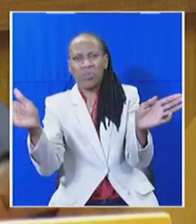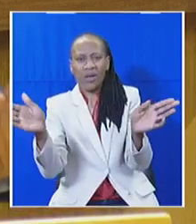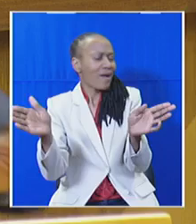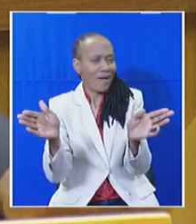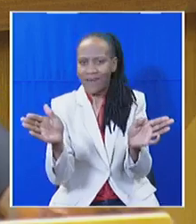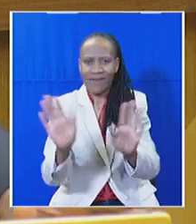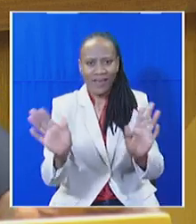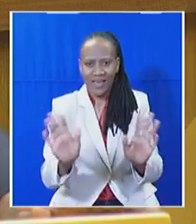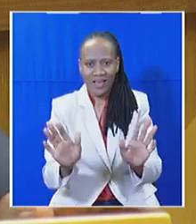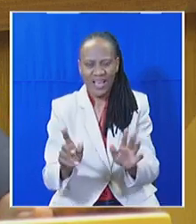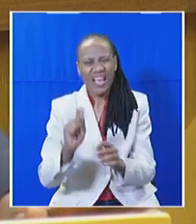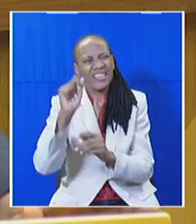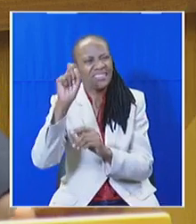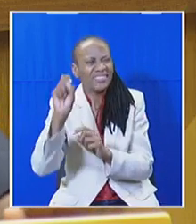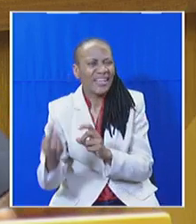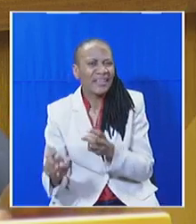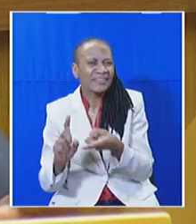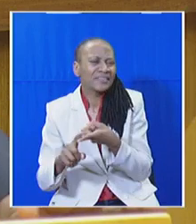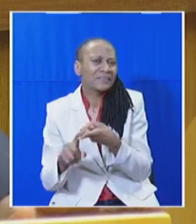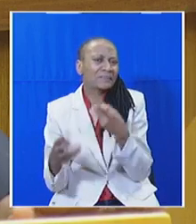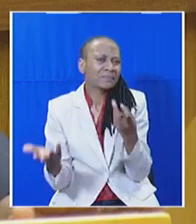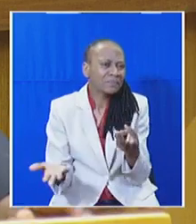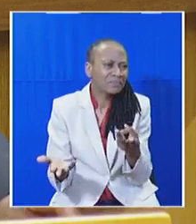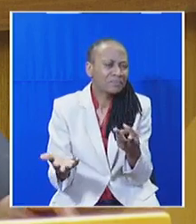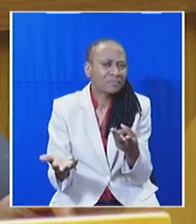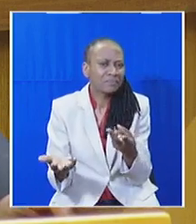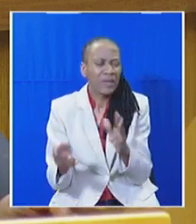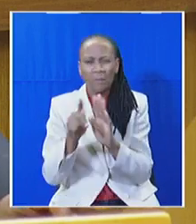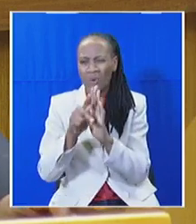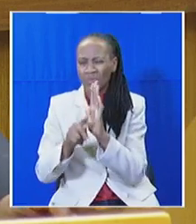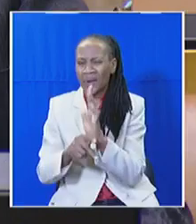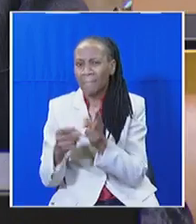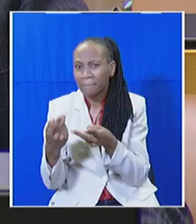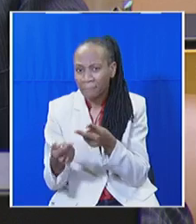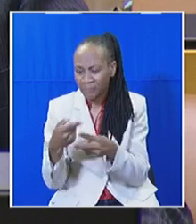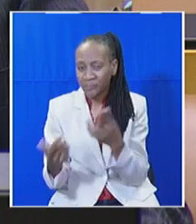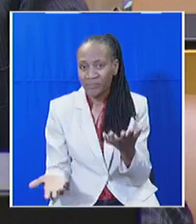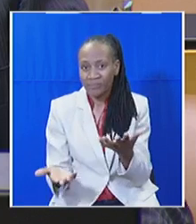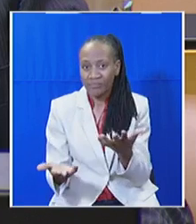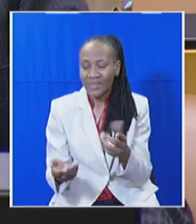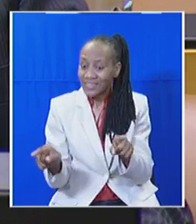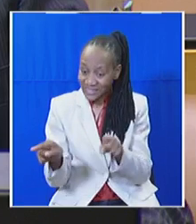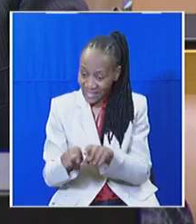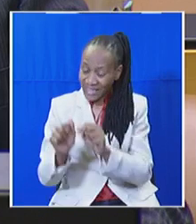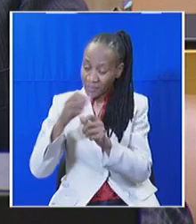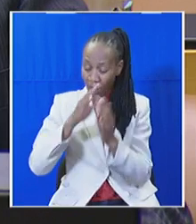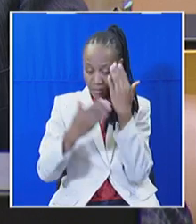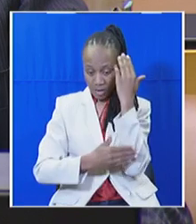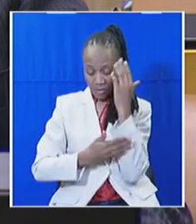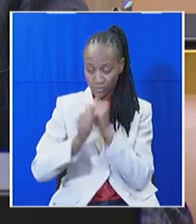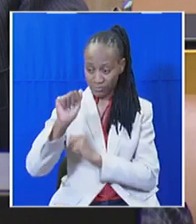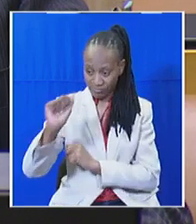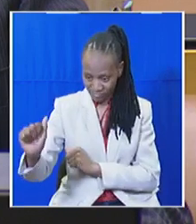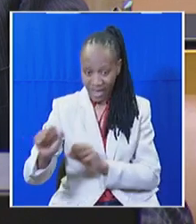talking about tax erosions or whatever. Even in your own country, we